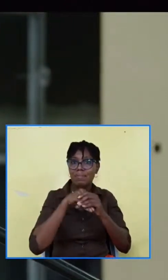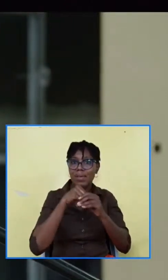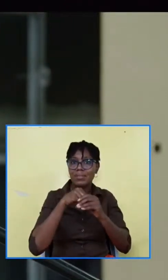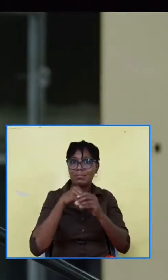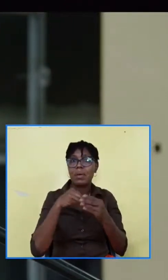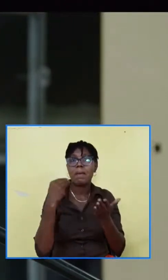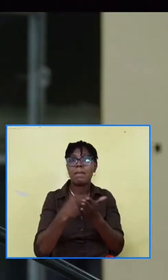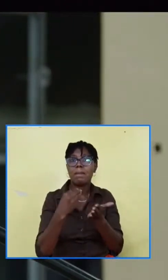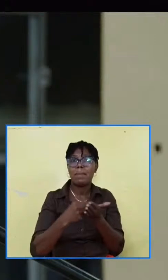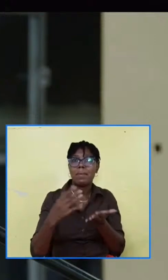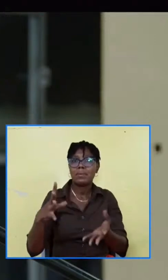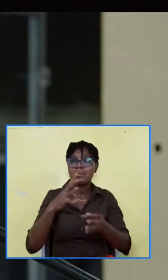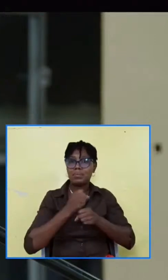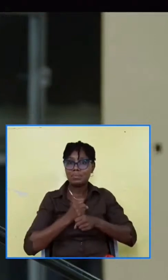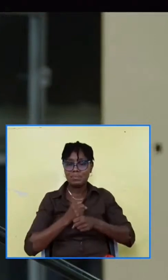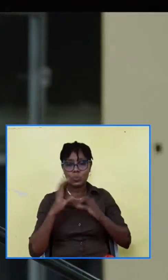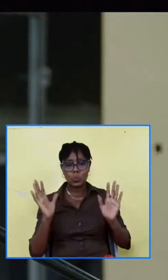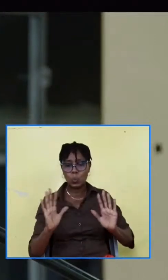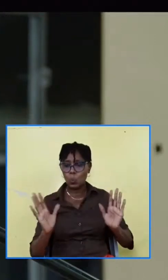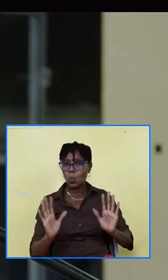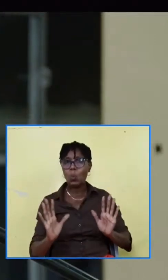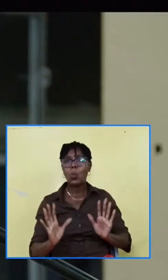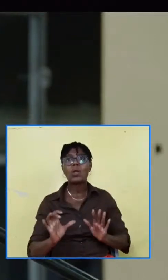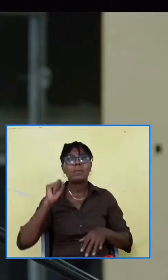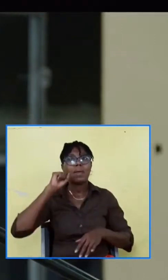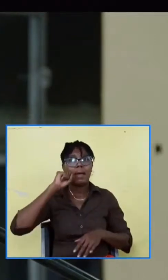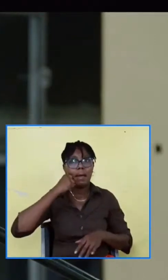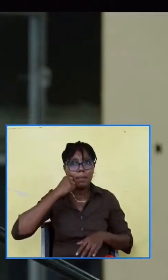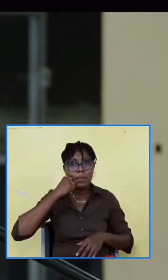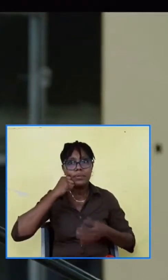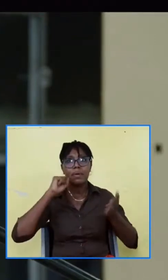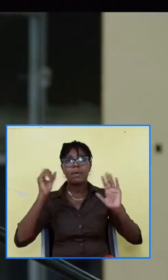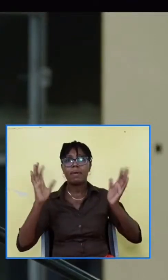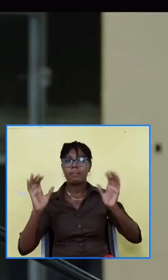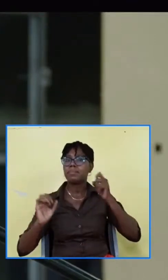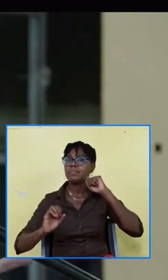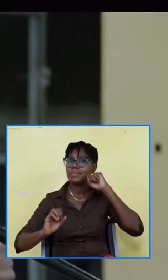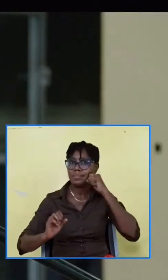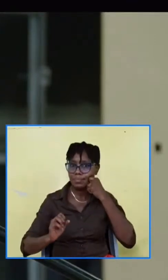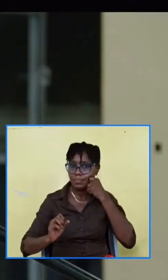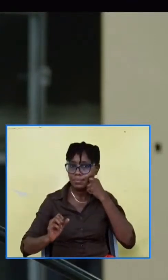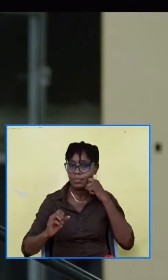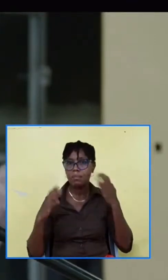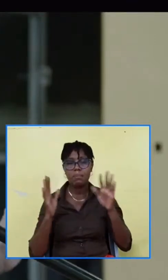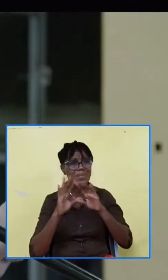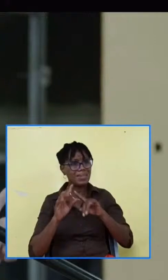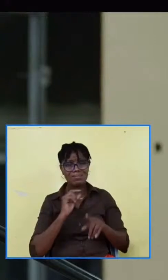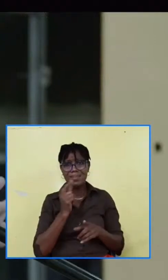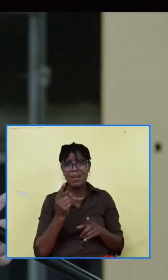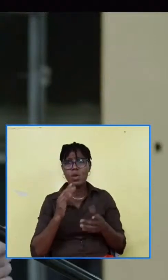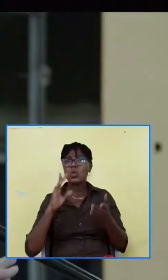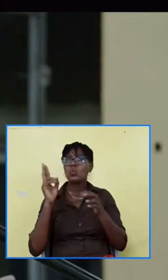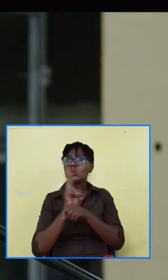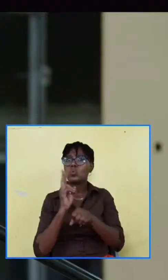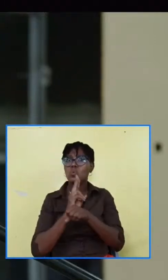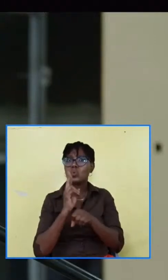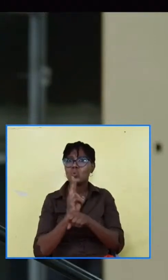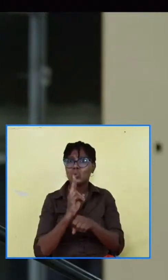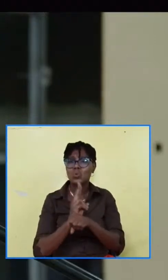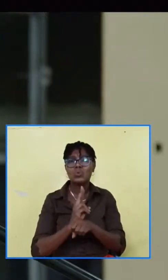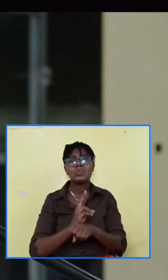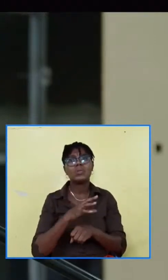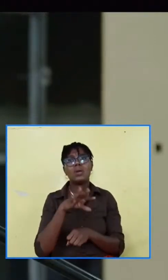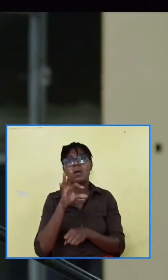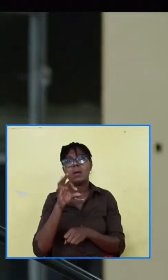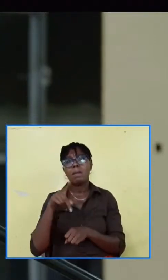any basis unless you're comparing apples to apples. And you're not, because you're using a portfolio to measure against individual asset classes,